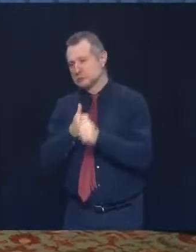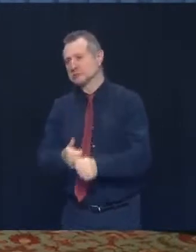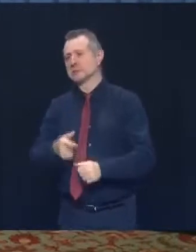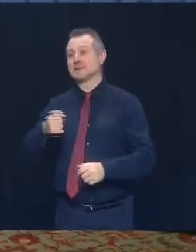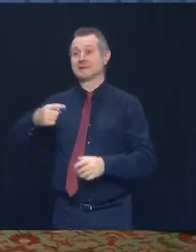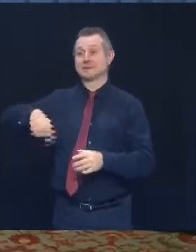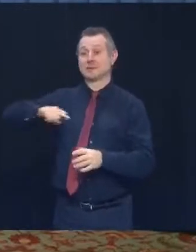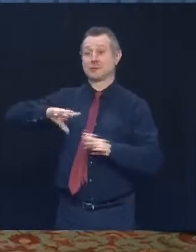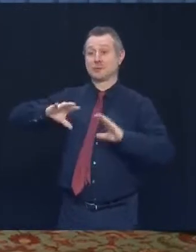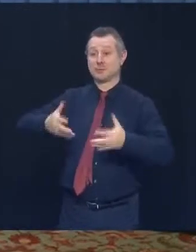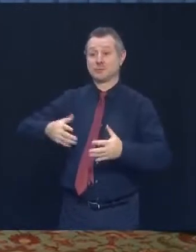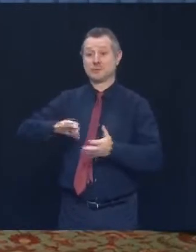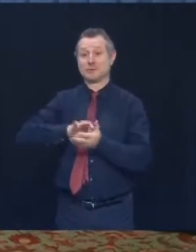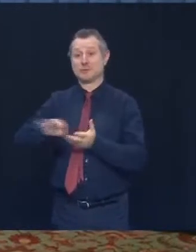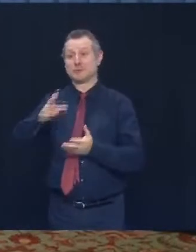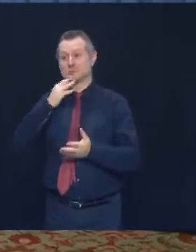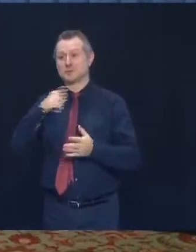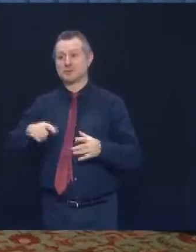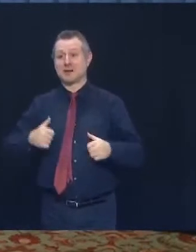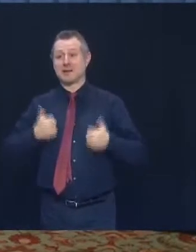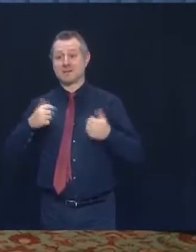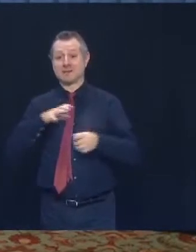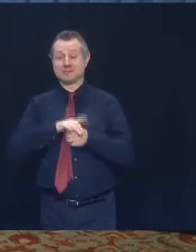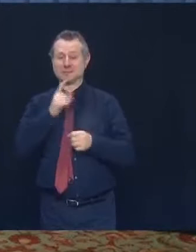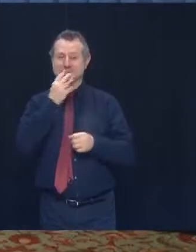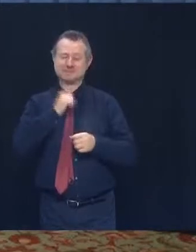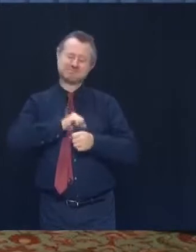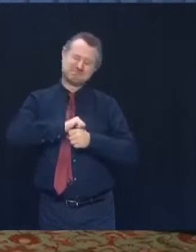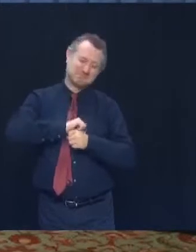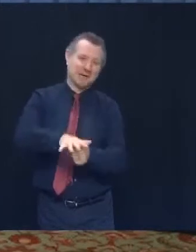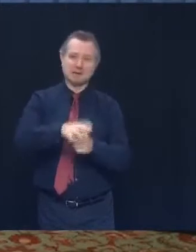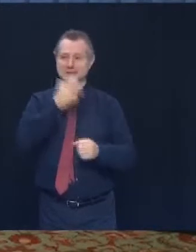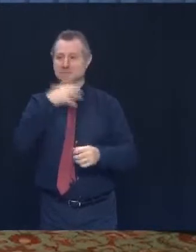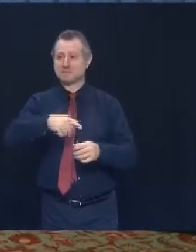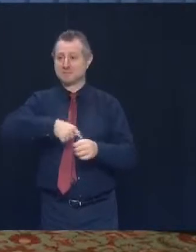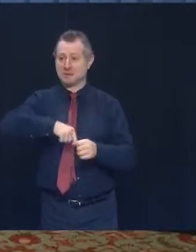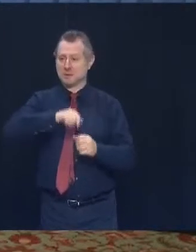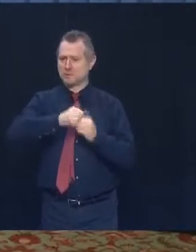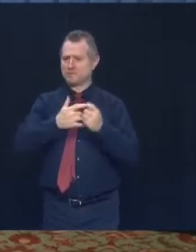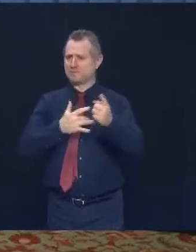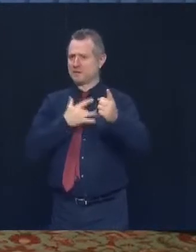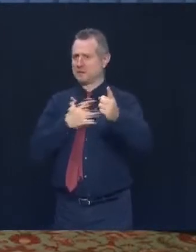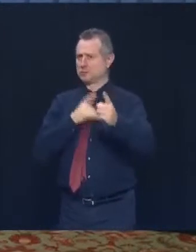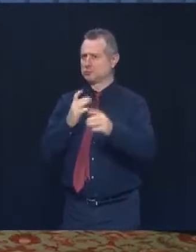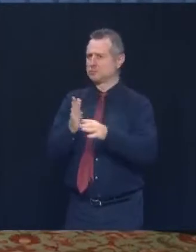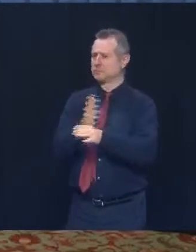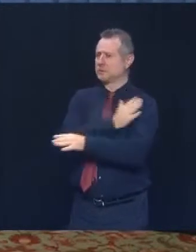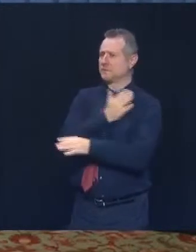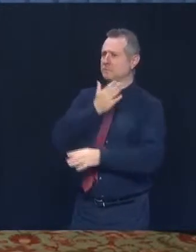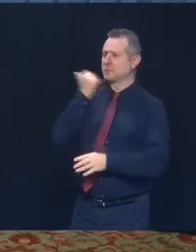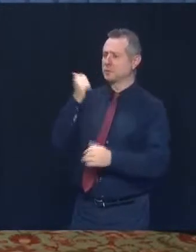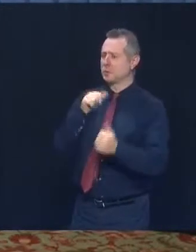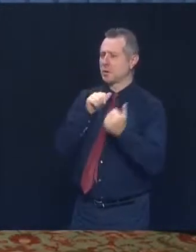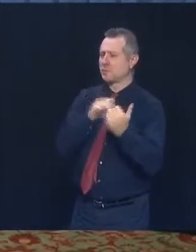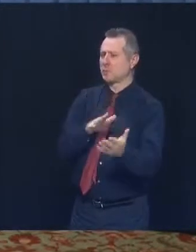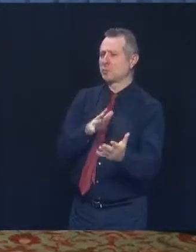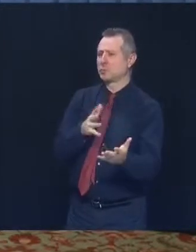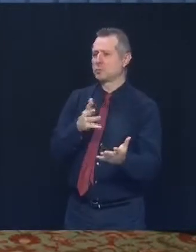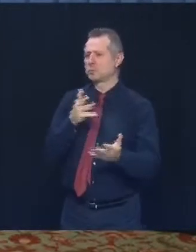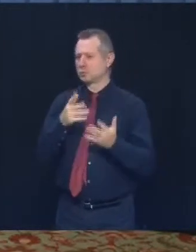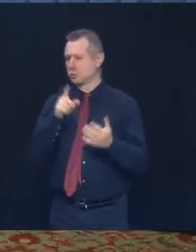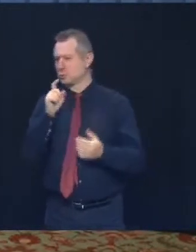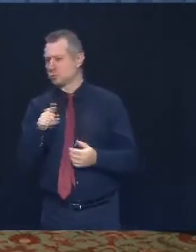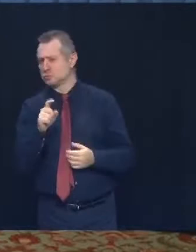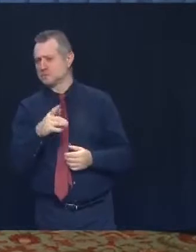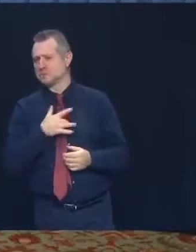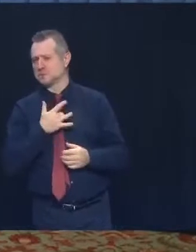of these hotspots in the state. What else could have been done prior to these hotspots, these containment zones being set up? Do you think more communication